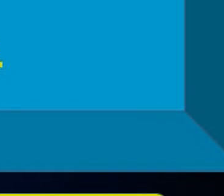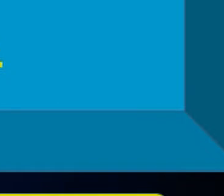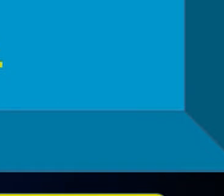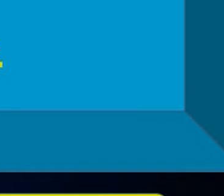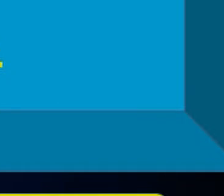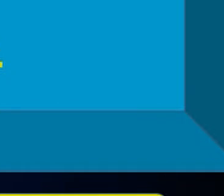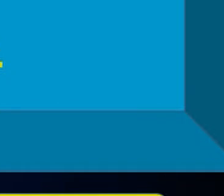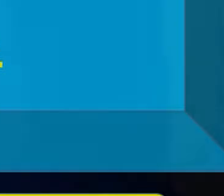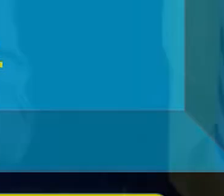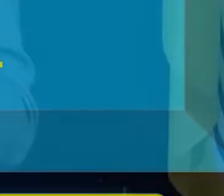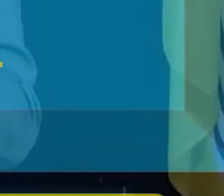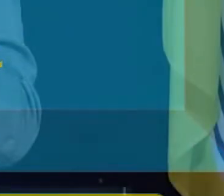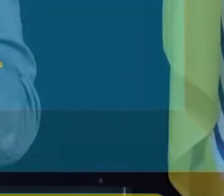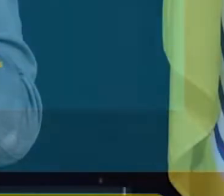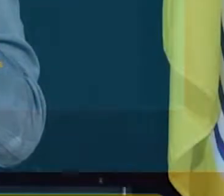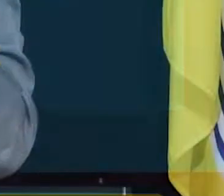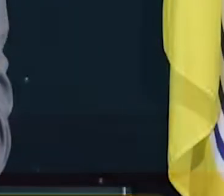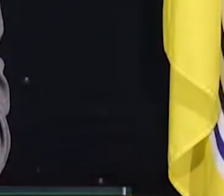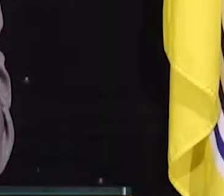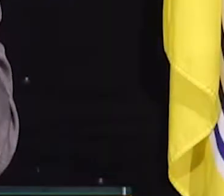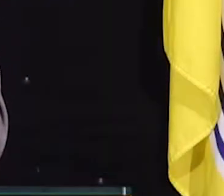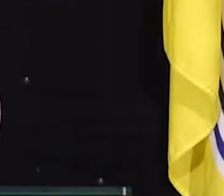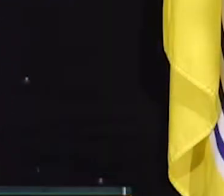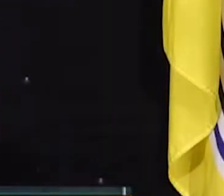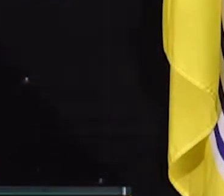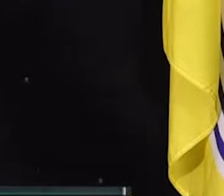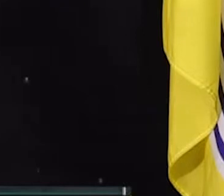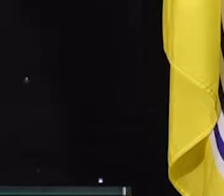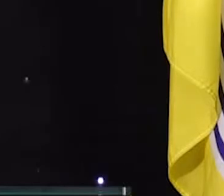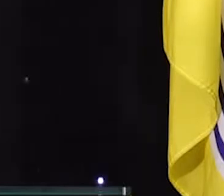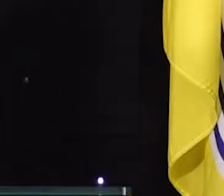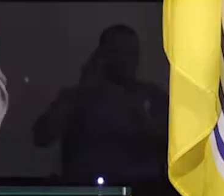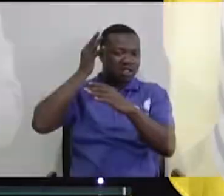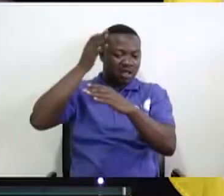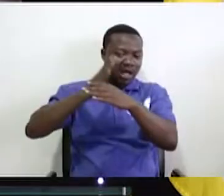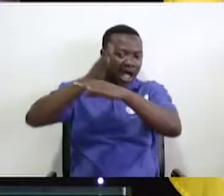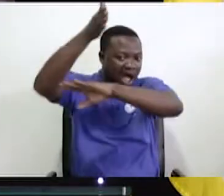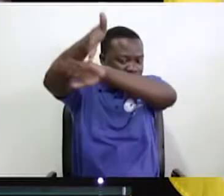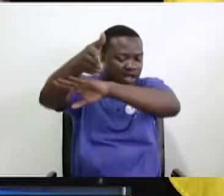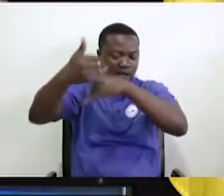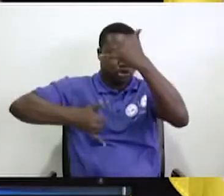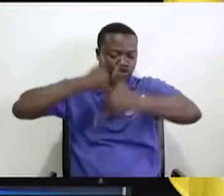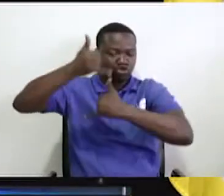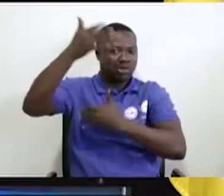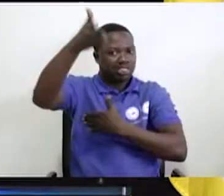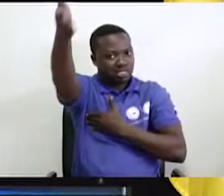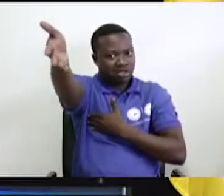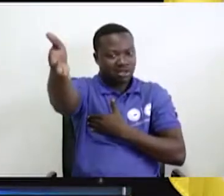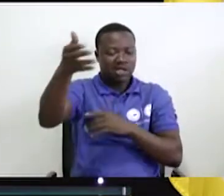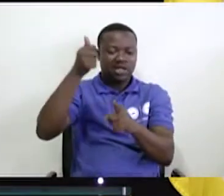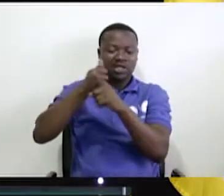emptied himself. And because of the joy that was set ahead of him. He endured